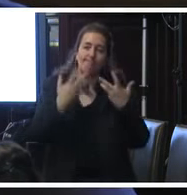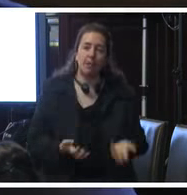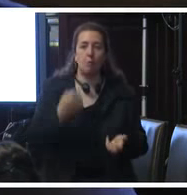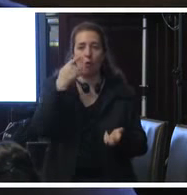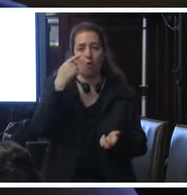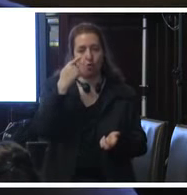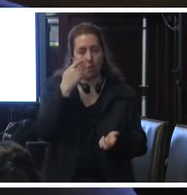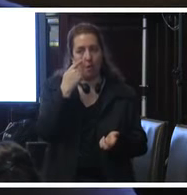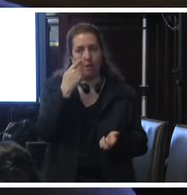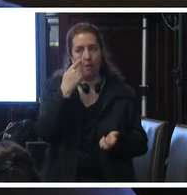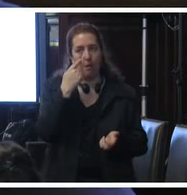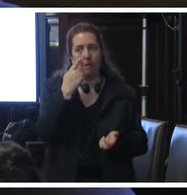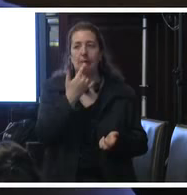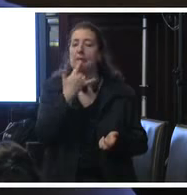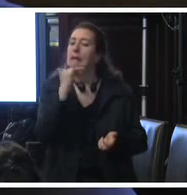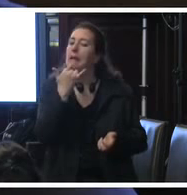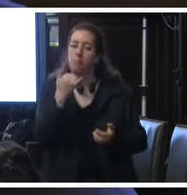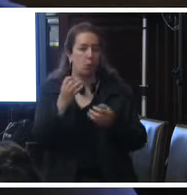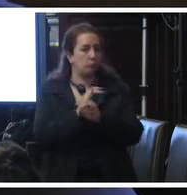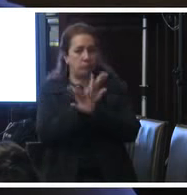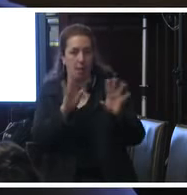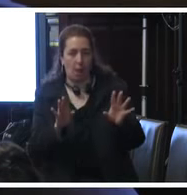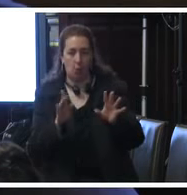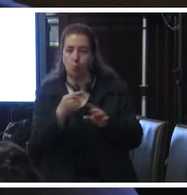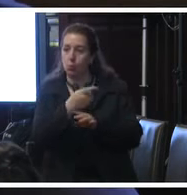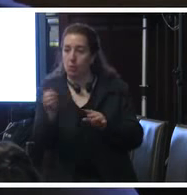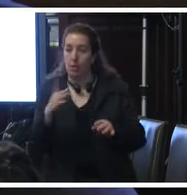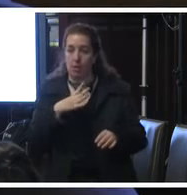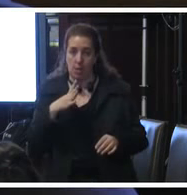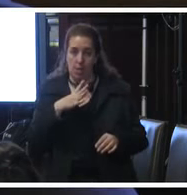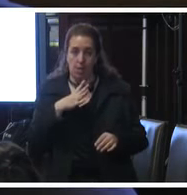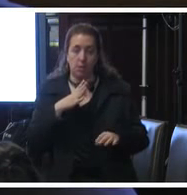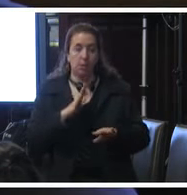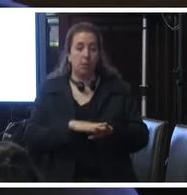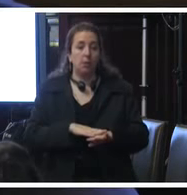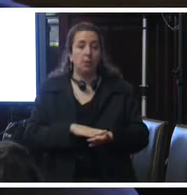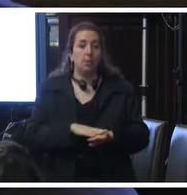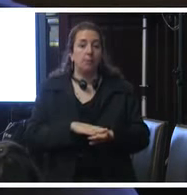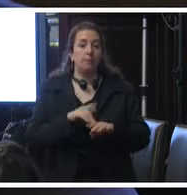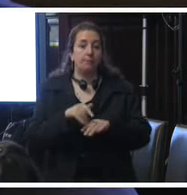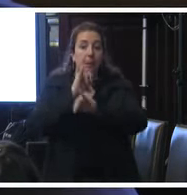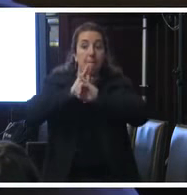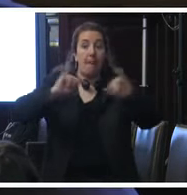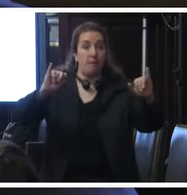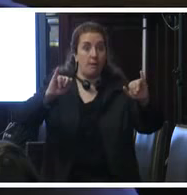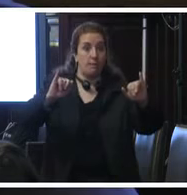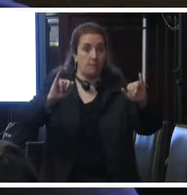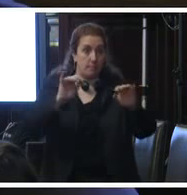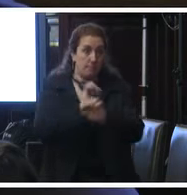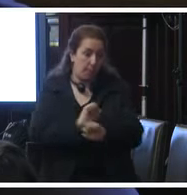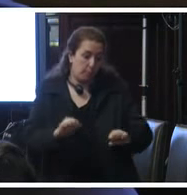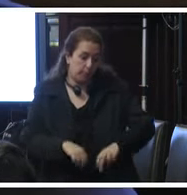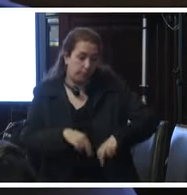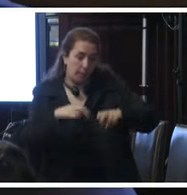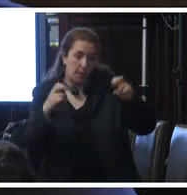is that we would like to know of concrete examples, if you can give us, about campaigns of this